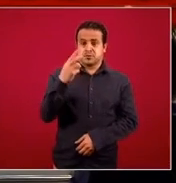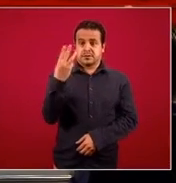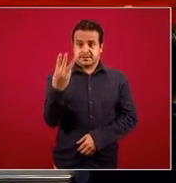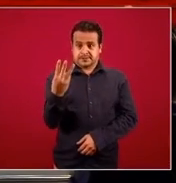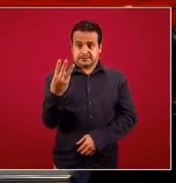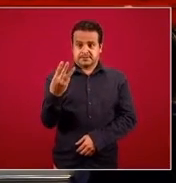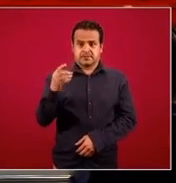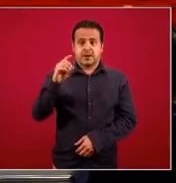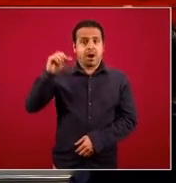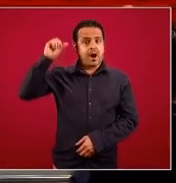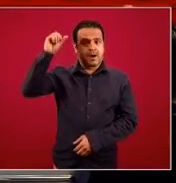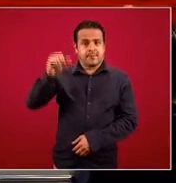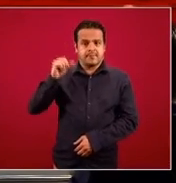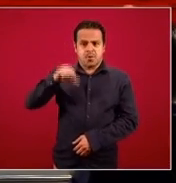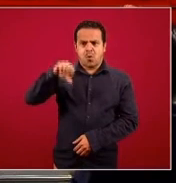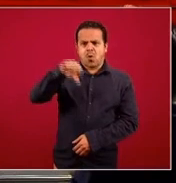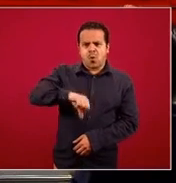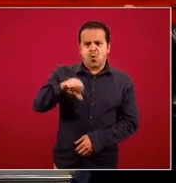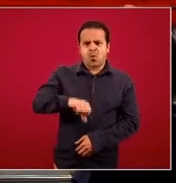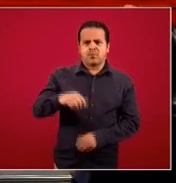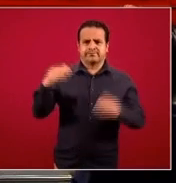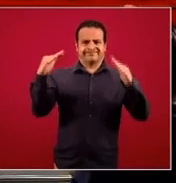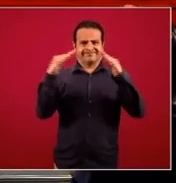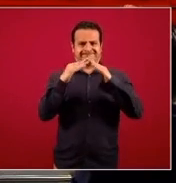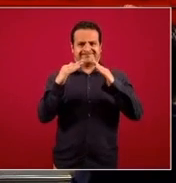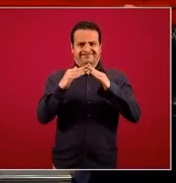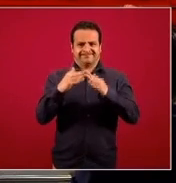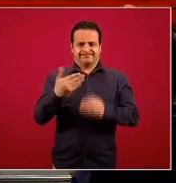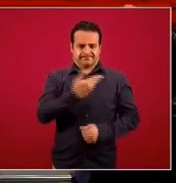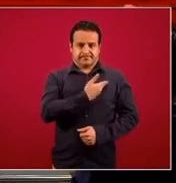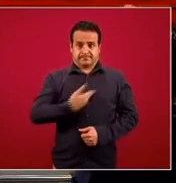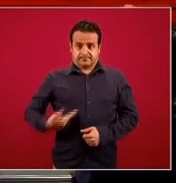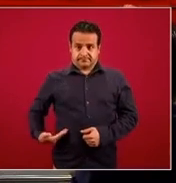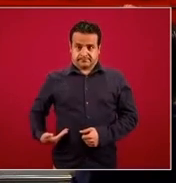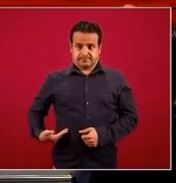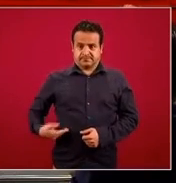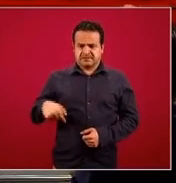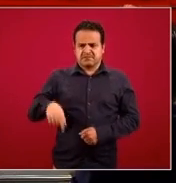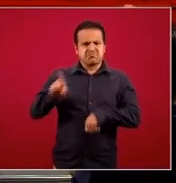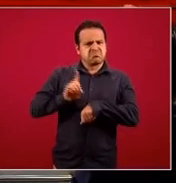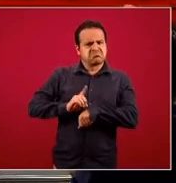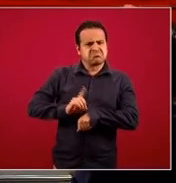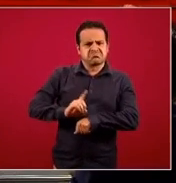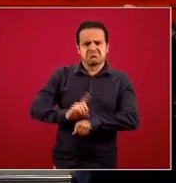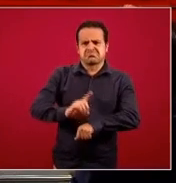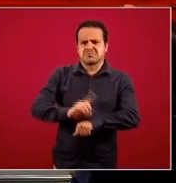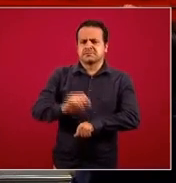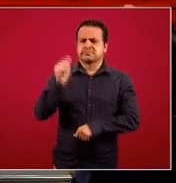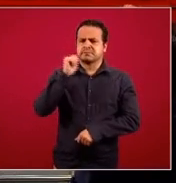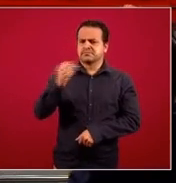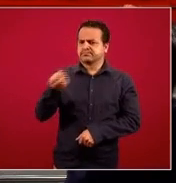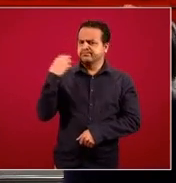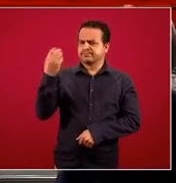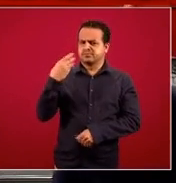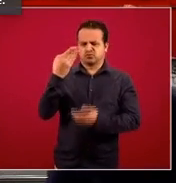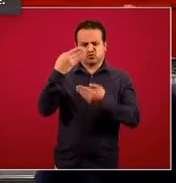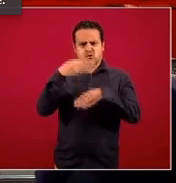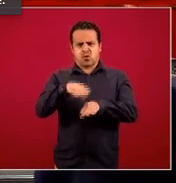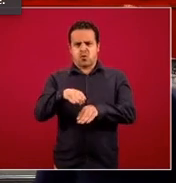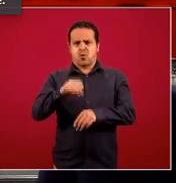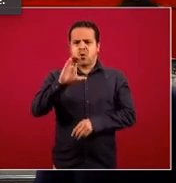Thursday, April 23rd. We're in the National Palace and we will begin now with the daily press conference regarding